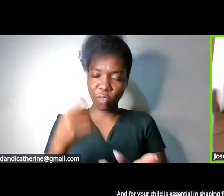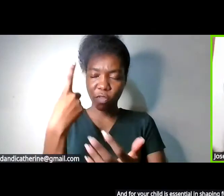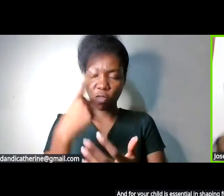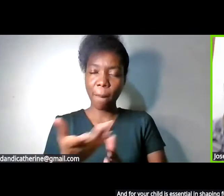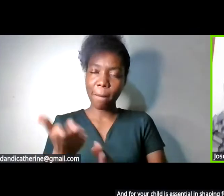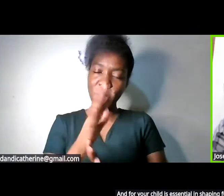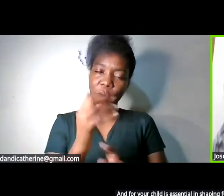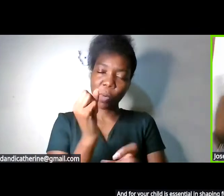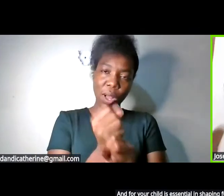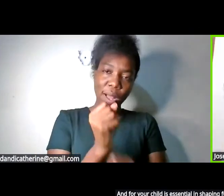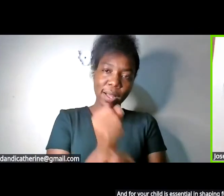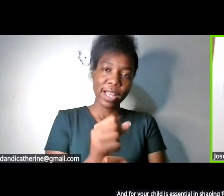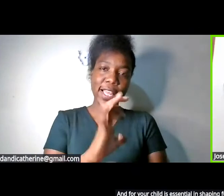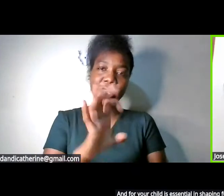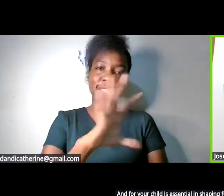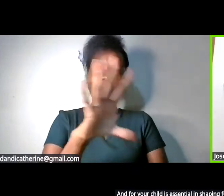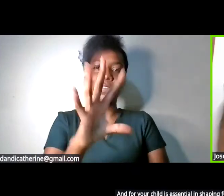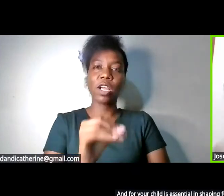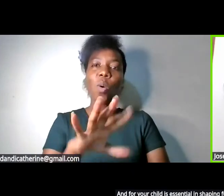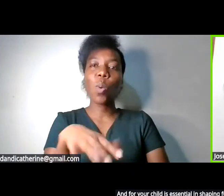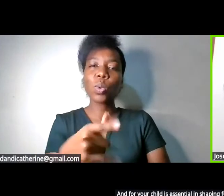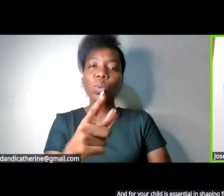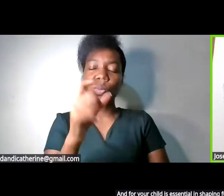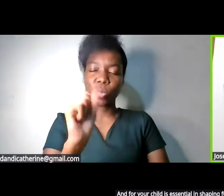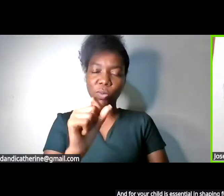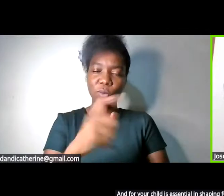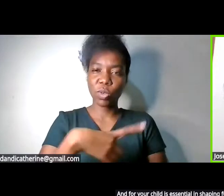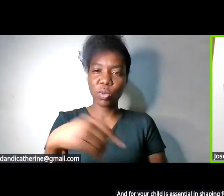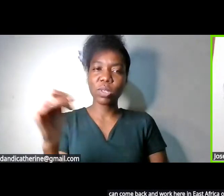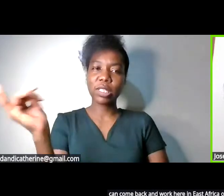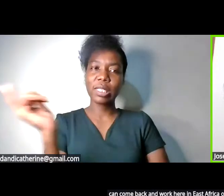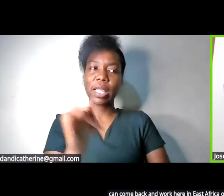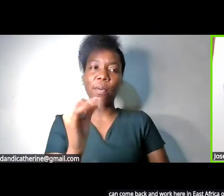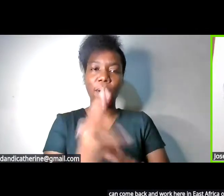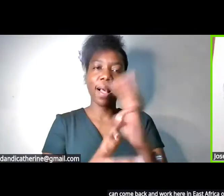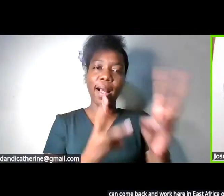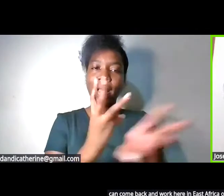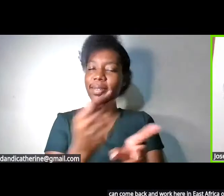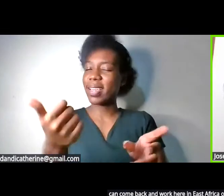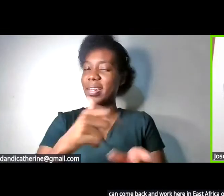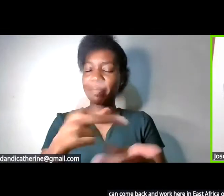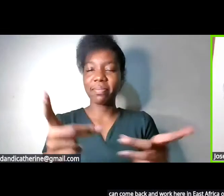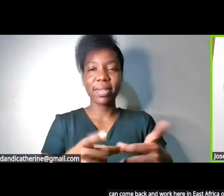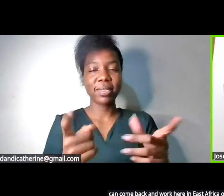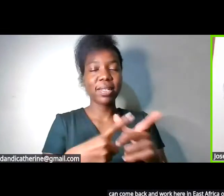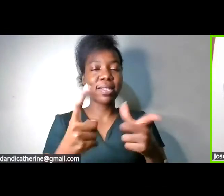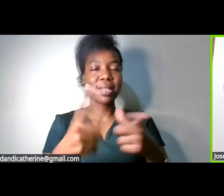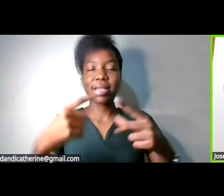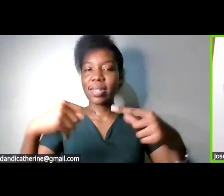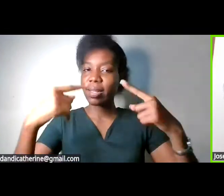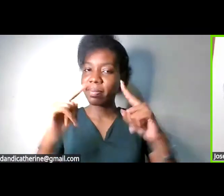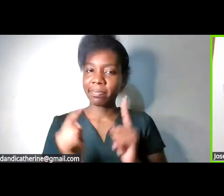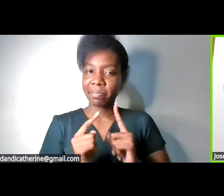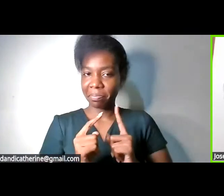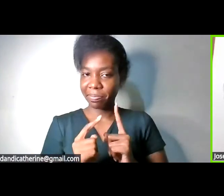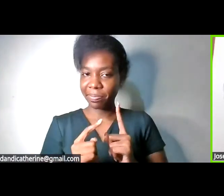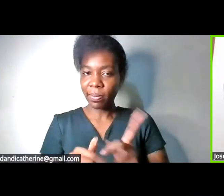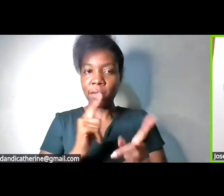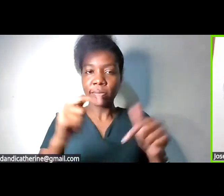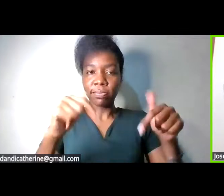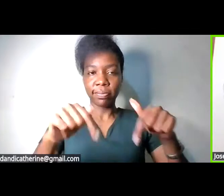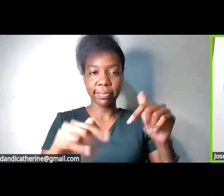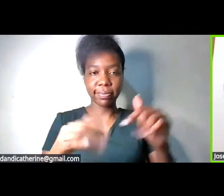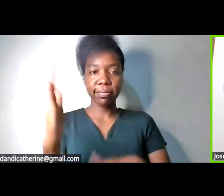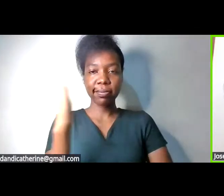Africa or stay in any part of the world and make a success for themselves. So tonight or today or this afternoon, we